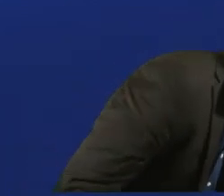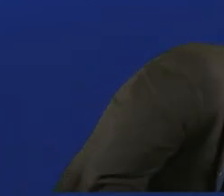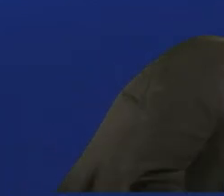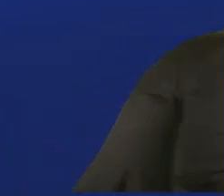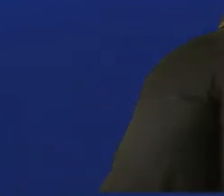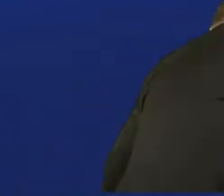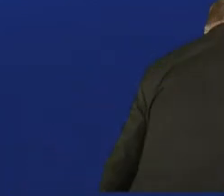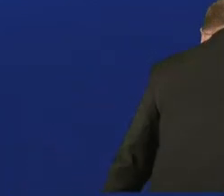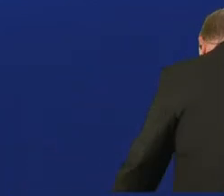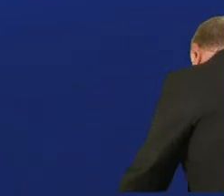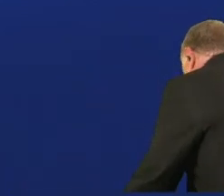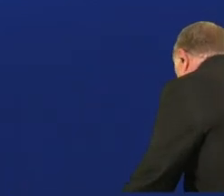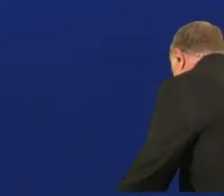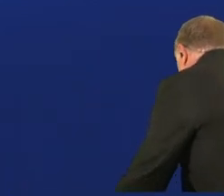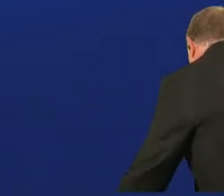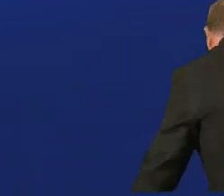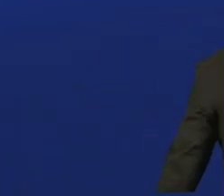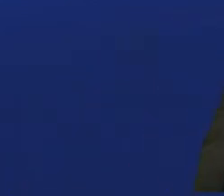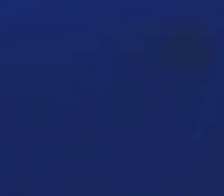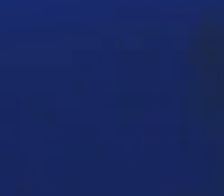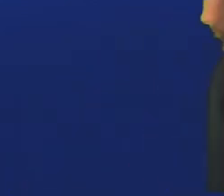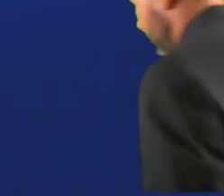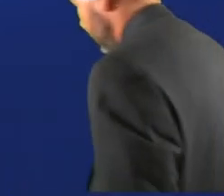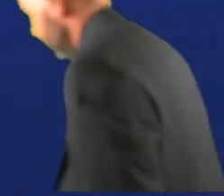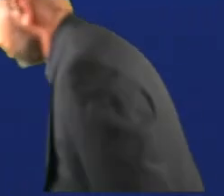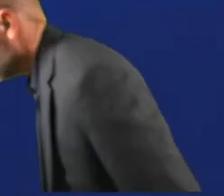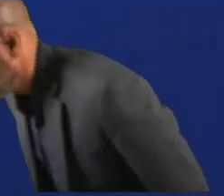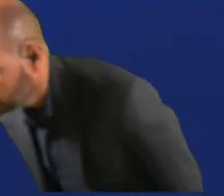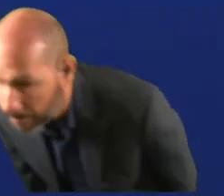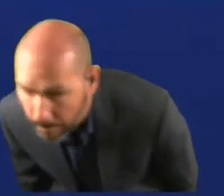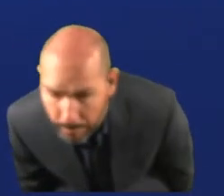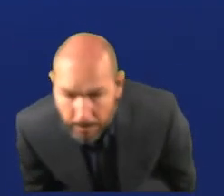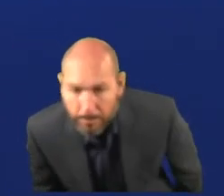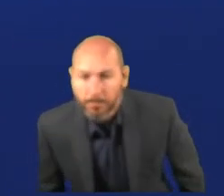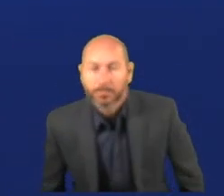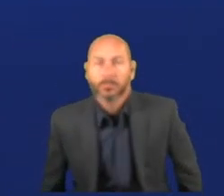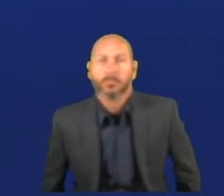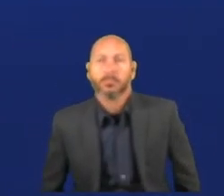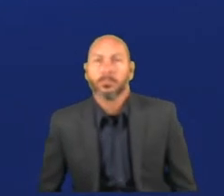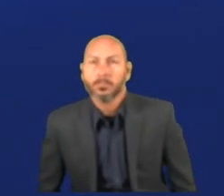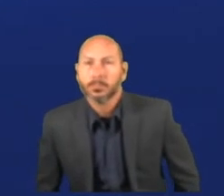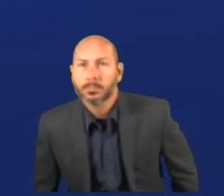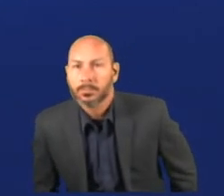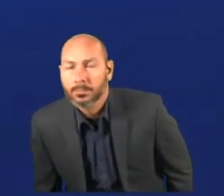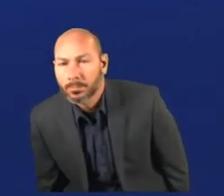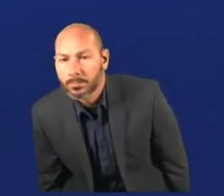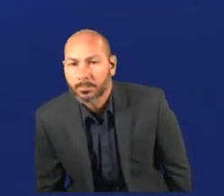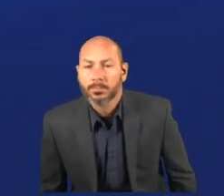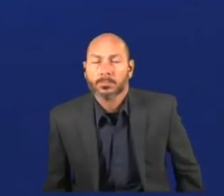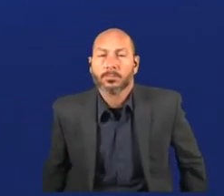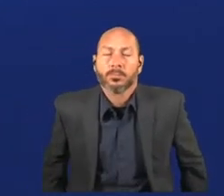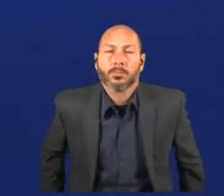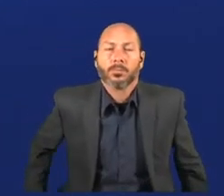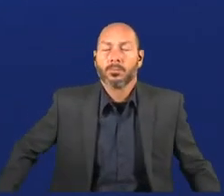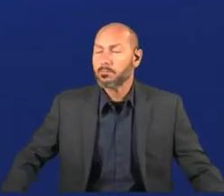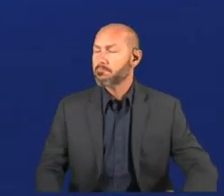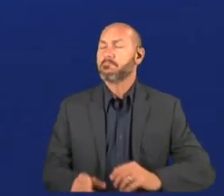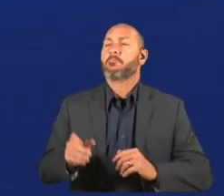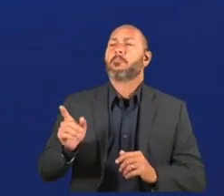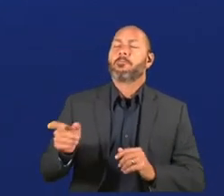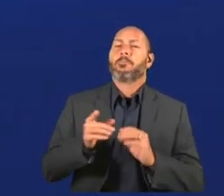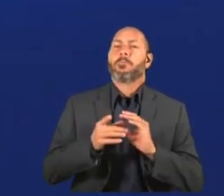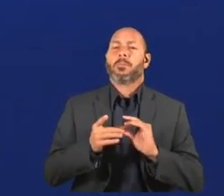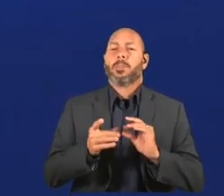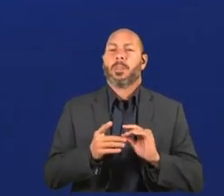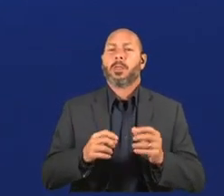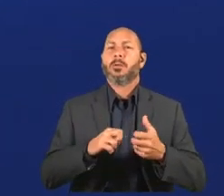So as Susan mentioned, the problem of access is compounded by a lack not just of physicians, but